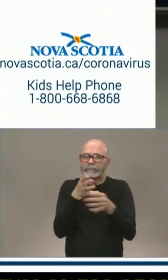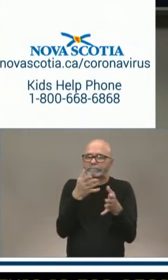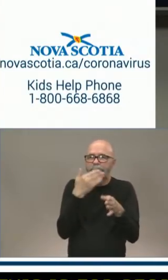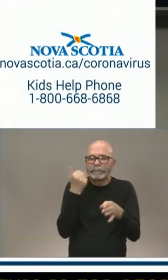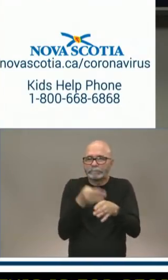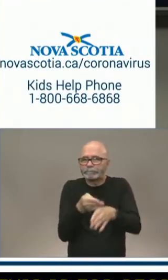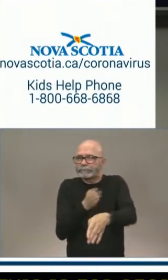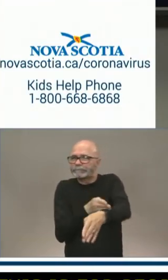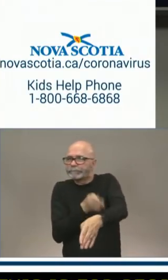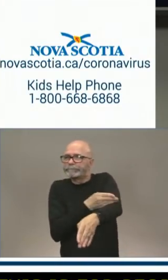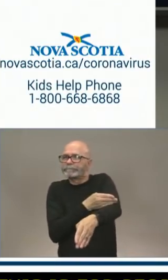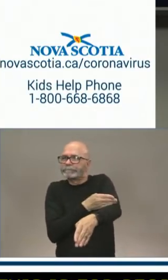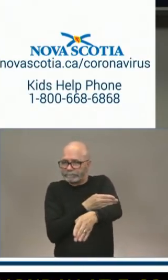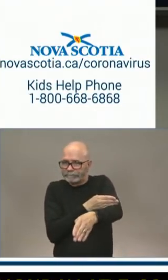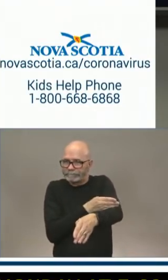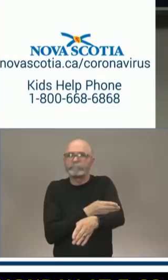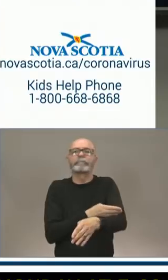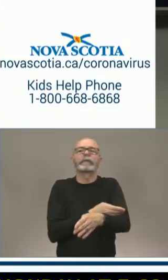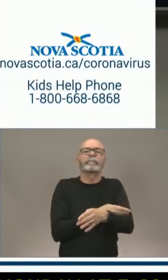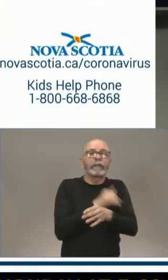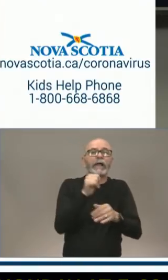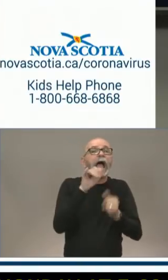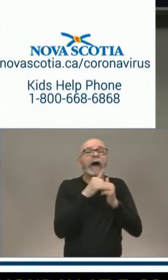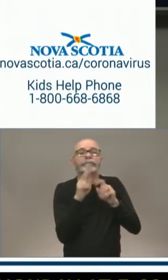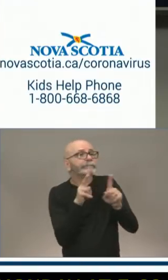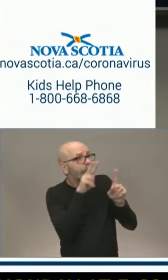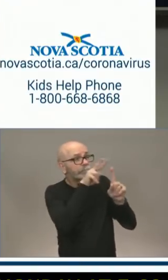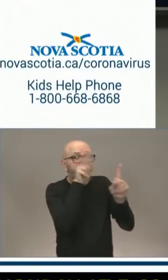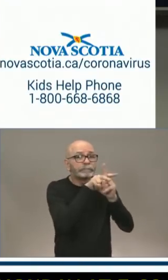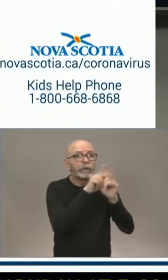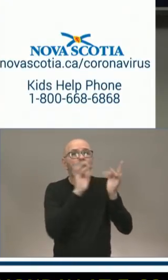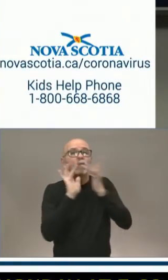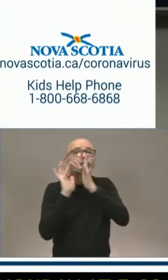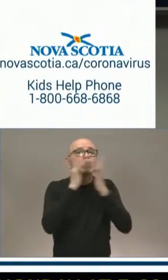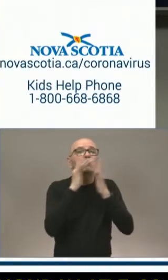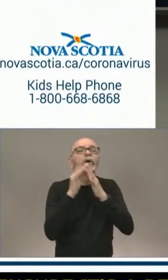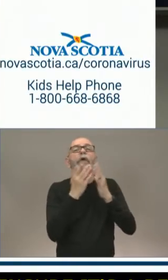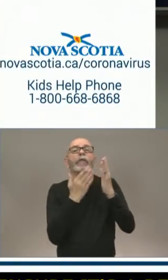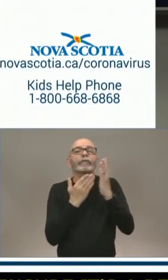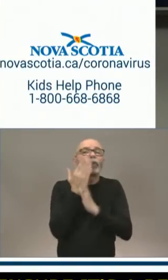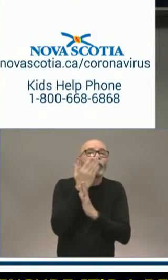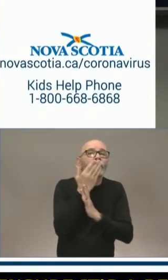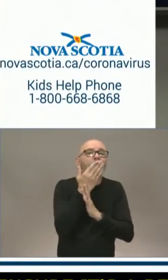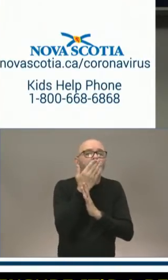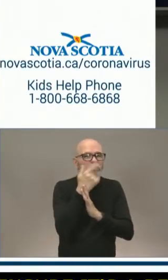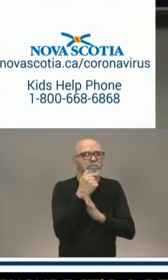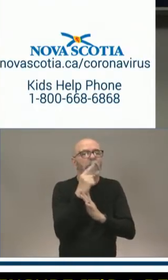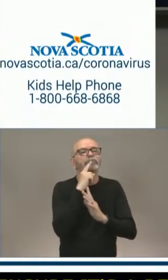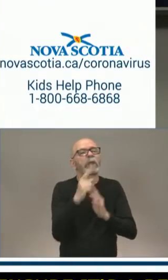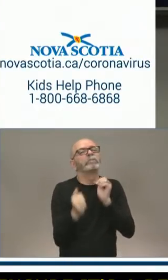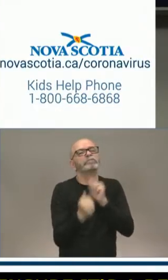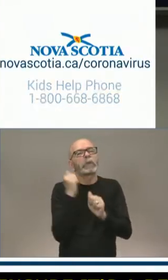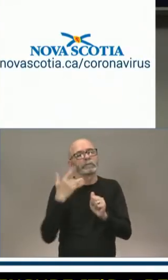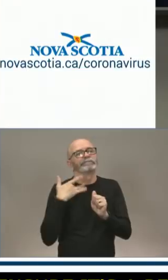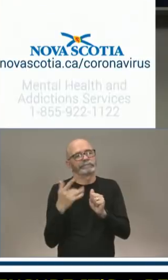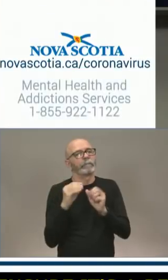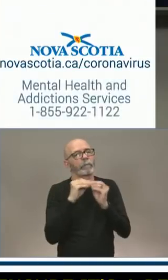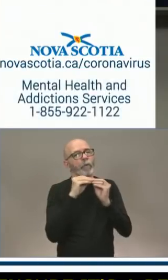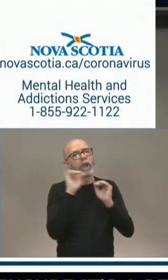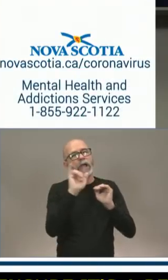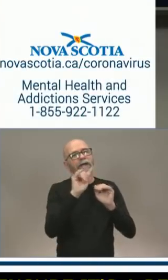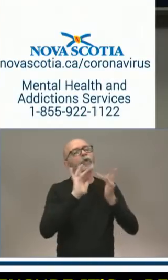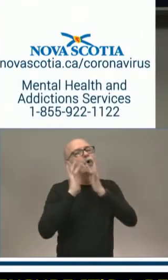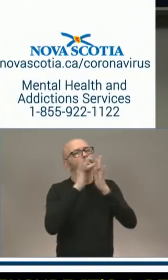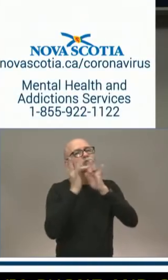phone and online, Monday's experience has shown us that the majority of people are booking online. To ensure that people don't spend